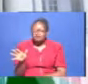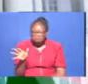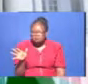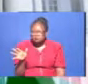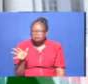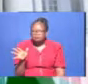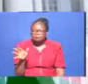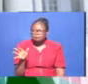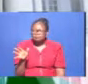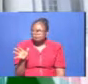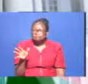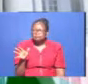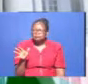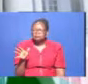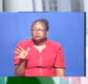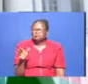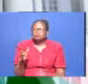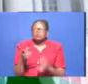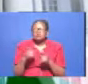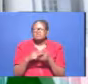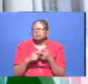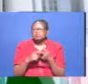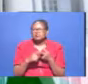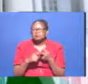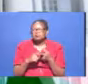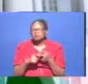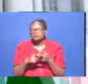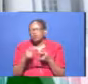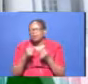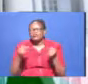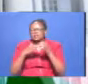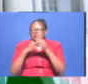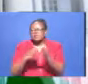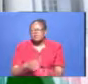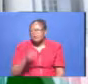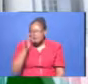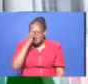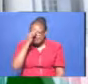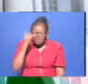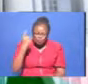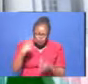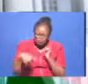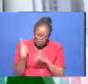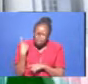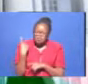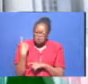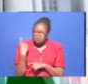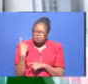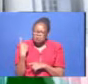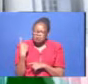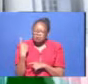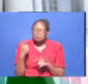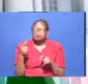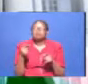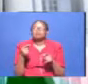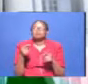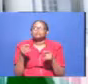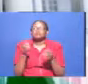Coalition, NARC, the coalition on whose ticket the then opposition leader Mwai Kibaki was elected the third president of the Republic of